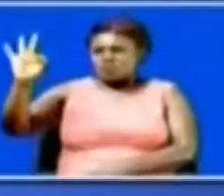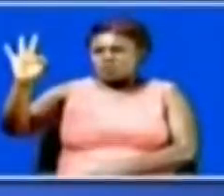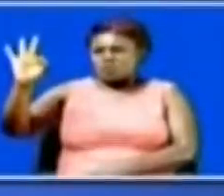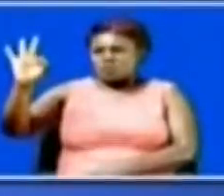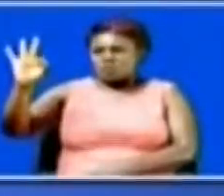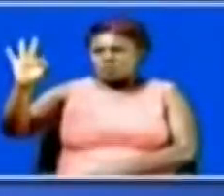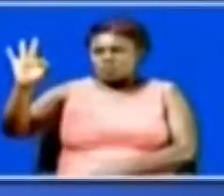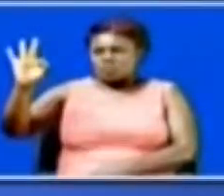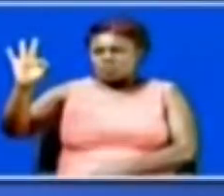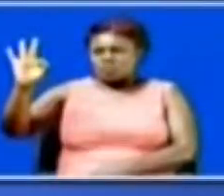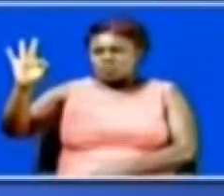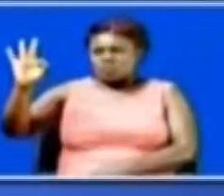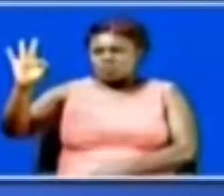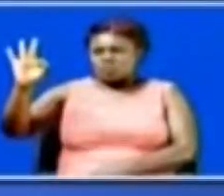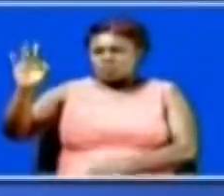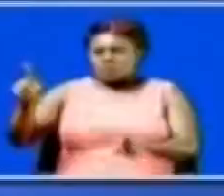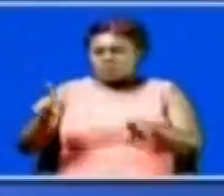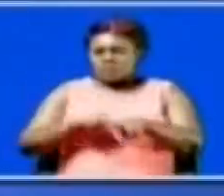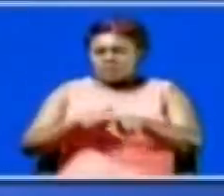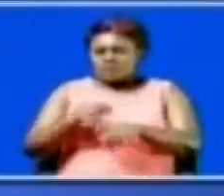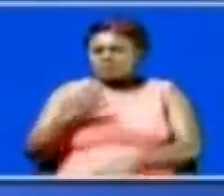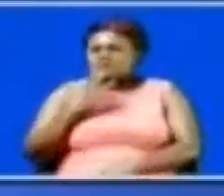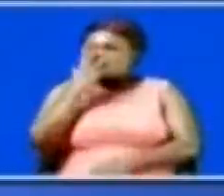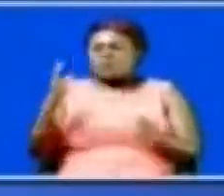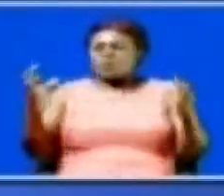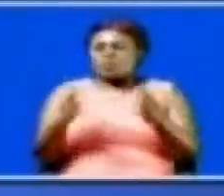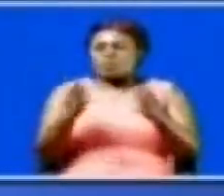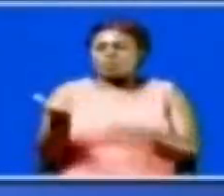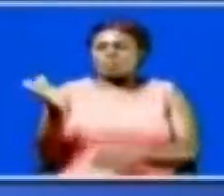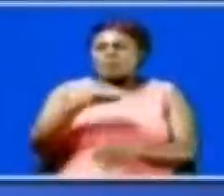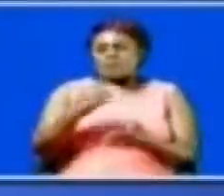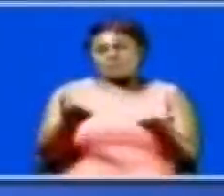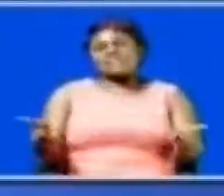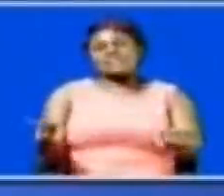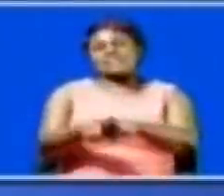it took until NAC and the economic recovery process happened.